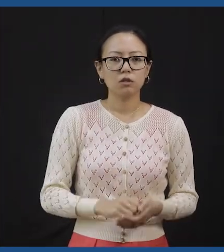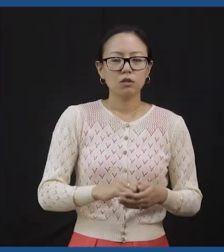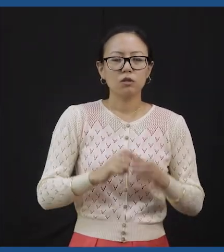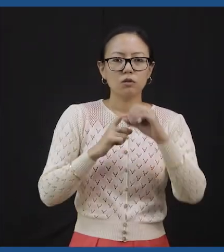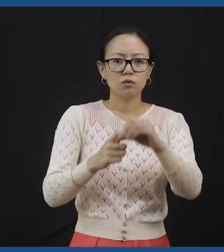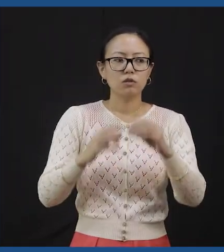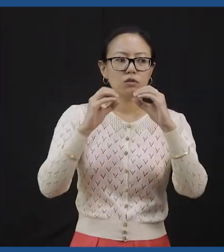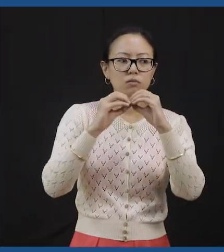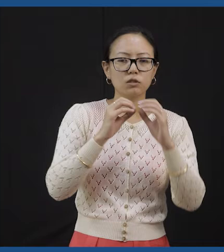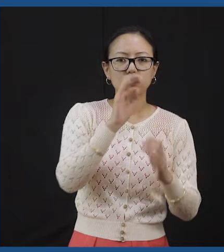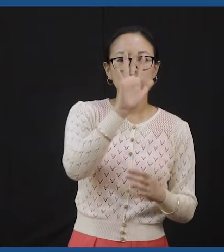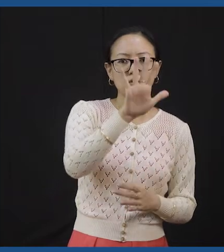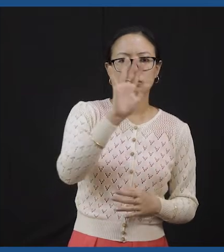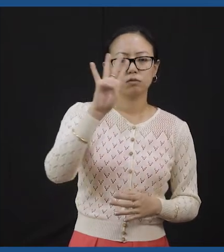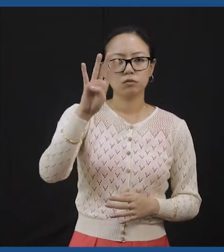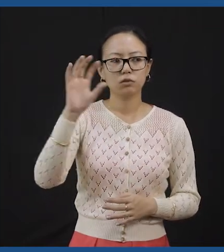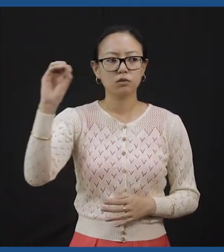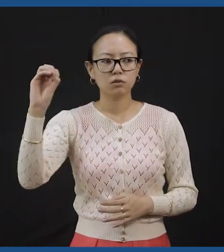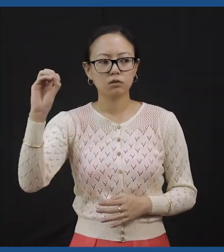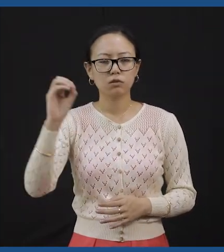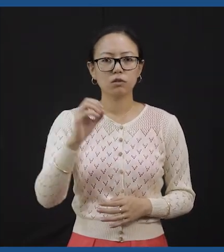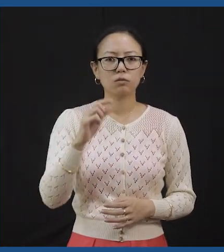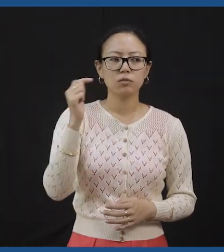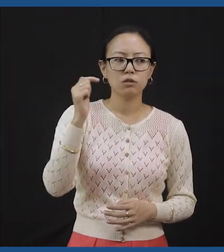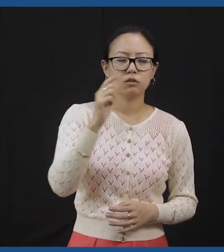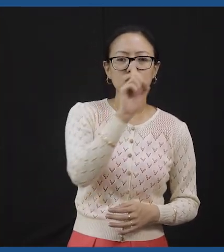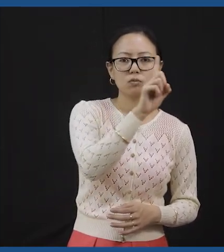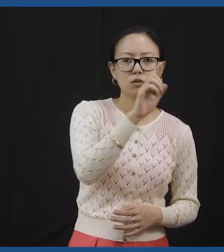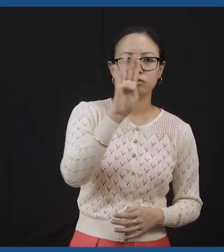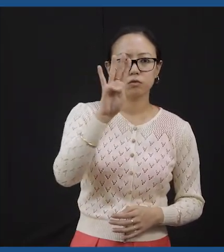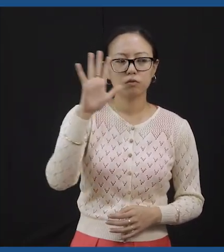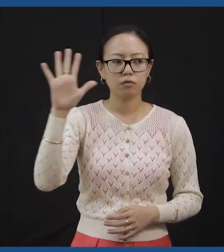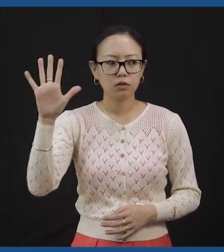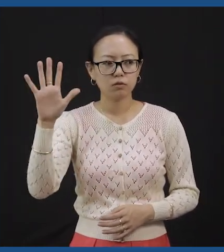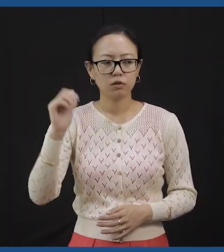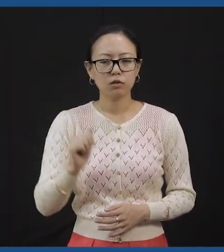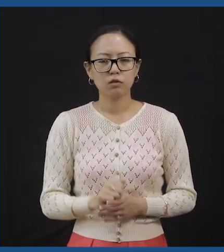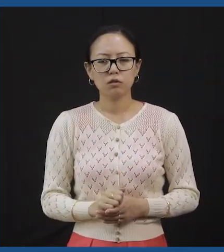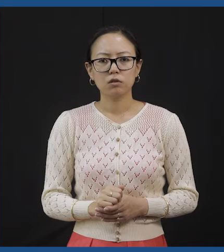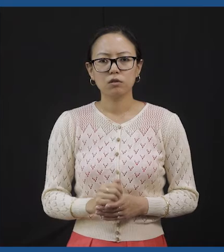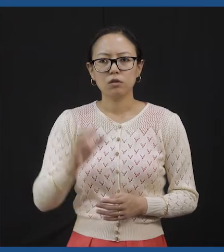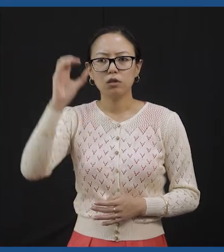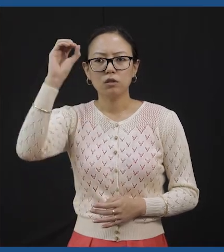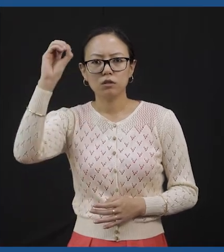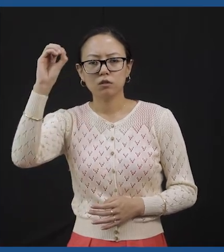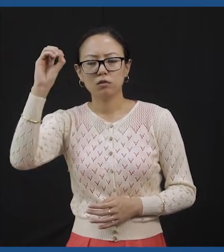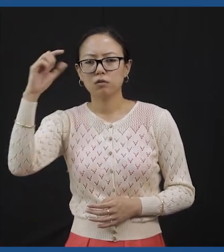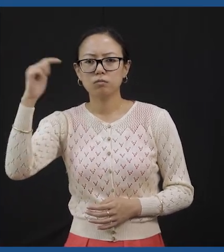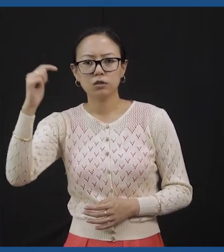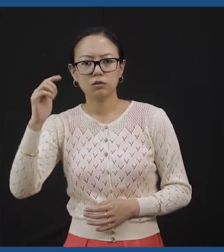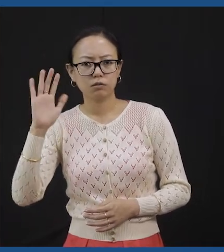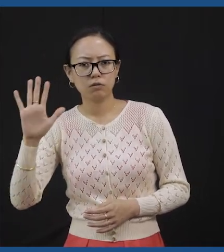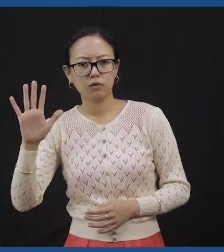So here again see in ones place it is 0, 5. will you be able to minus 5 from 0?